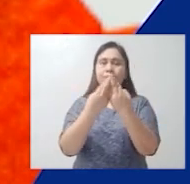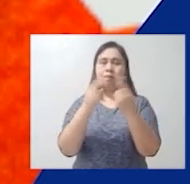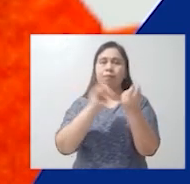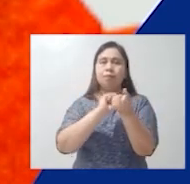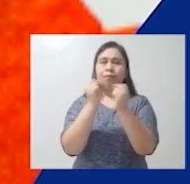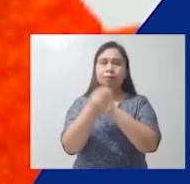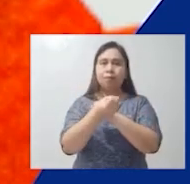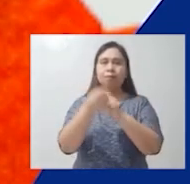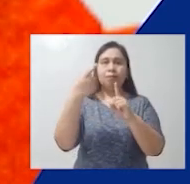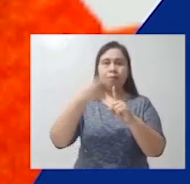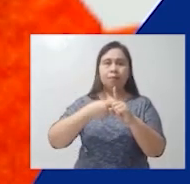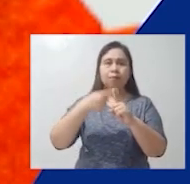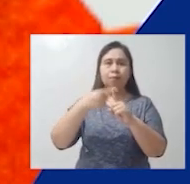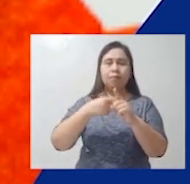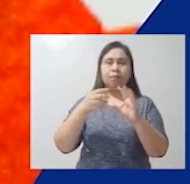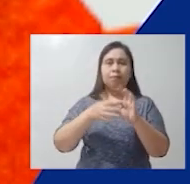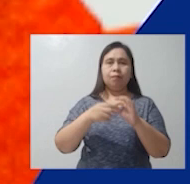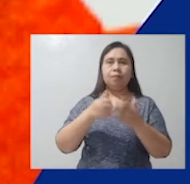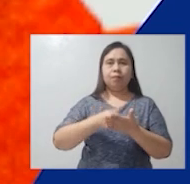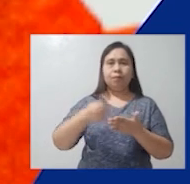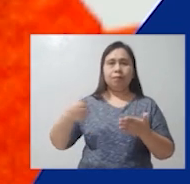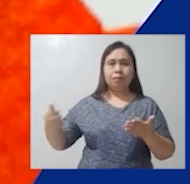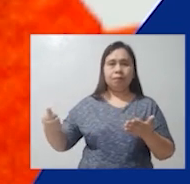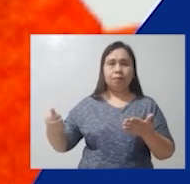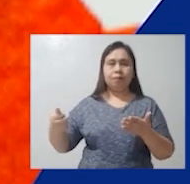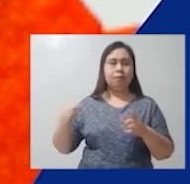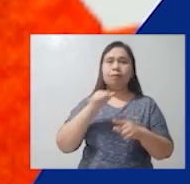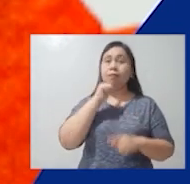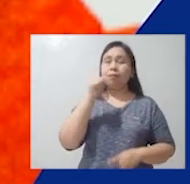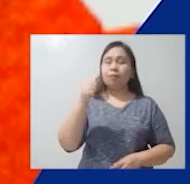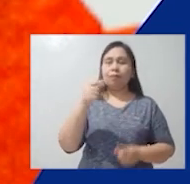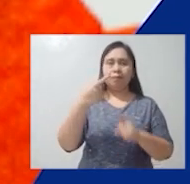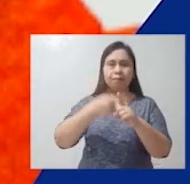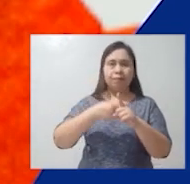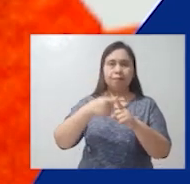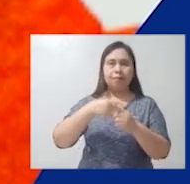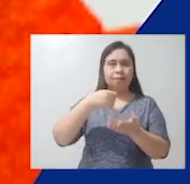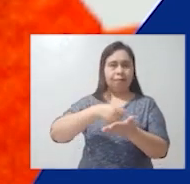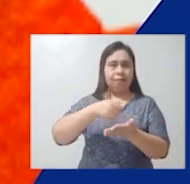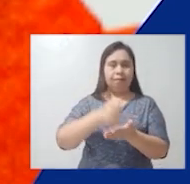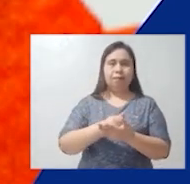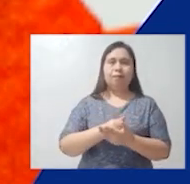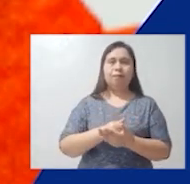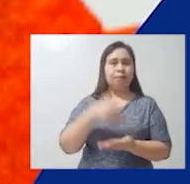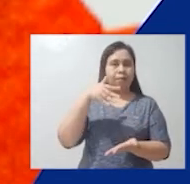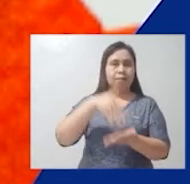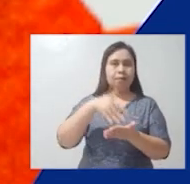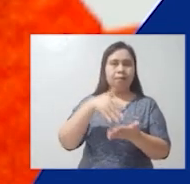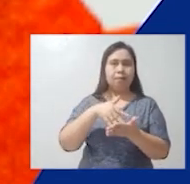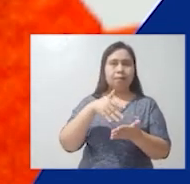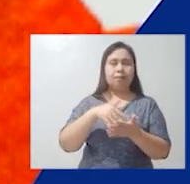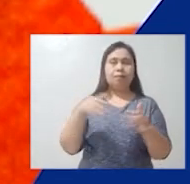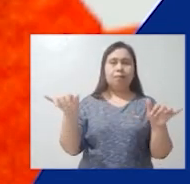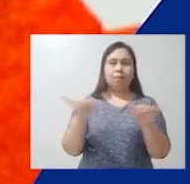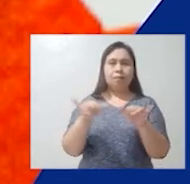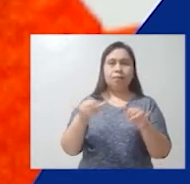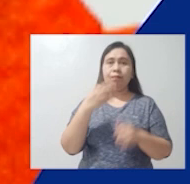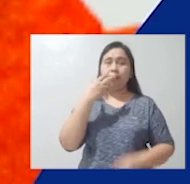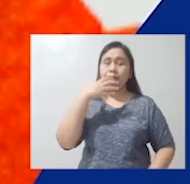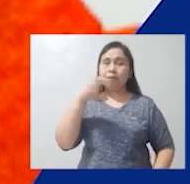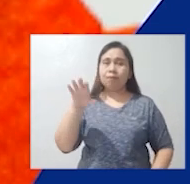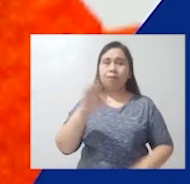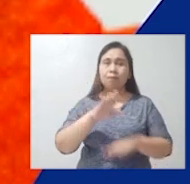in temperature of a substance, not the temperature itself. The study and measurement of heat is